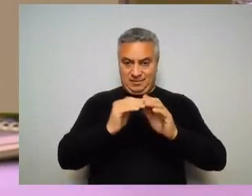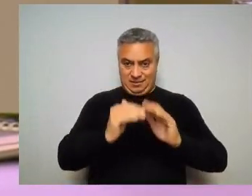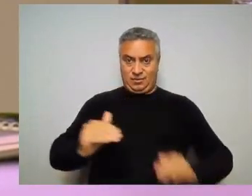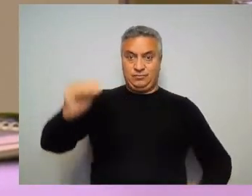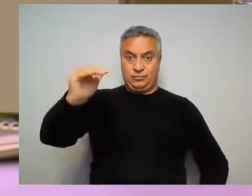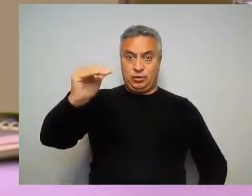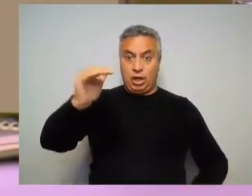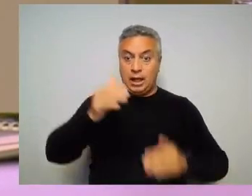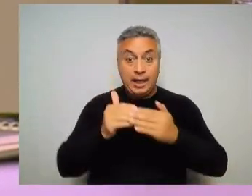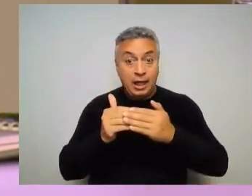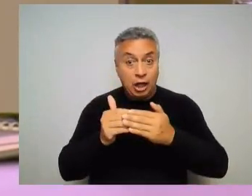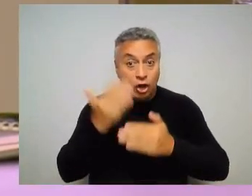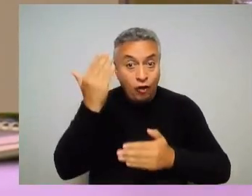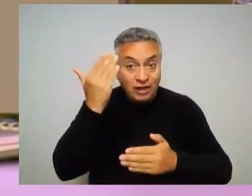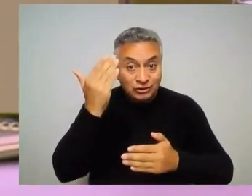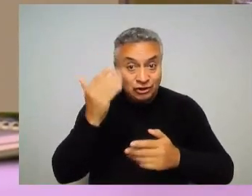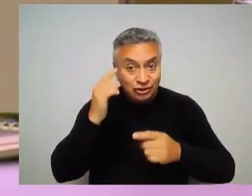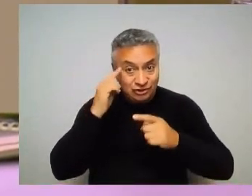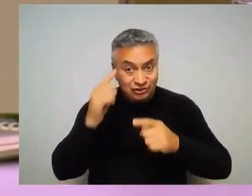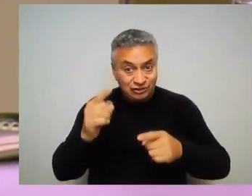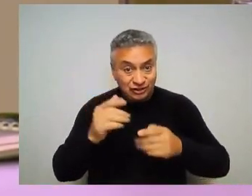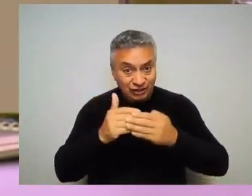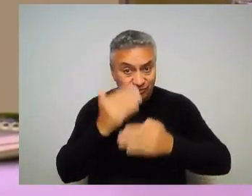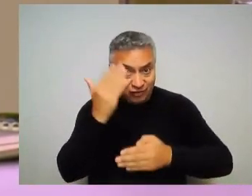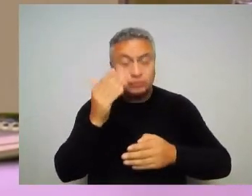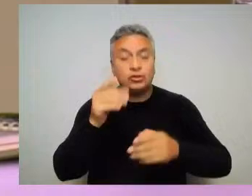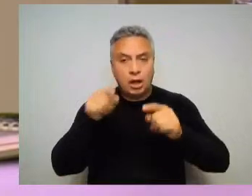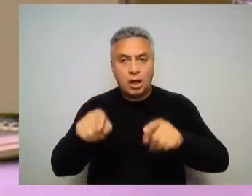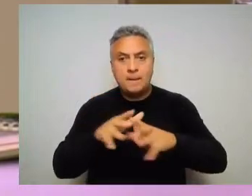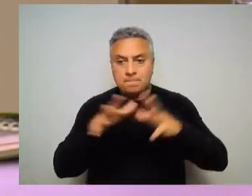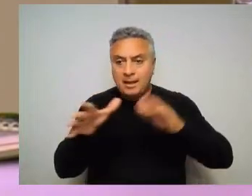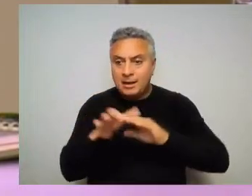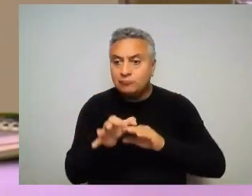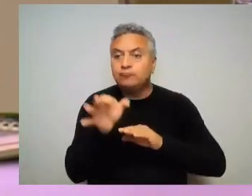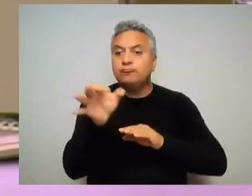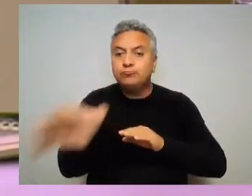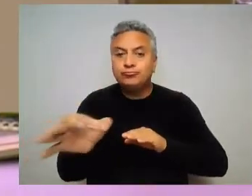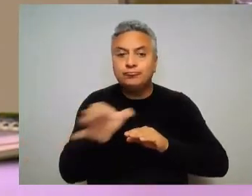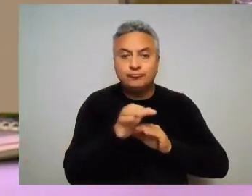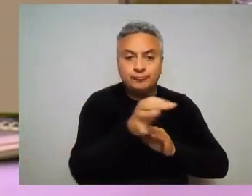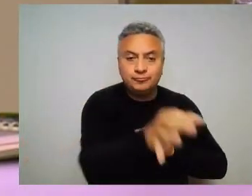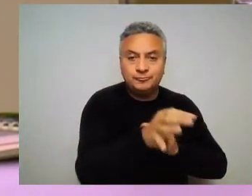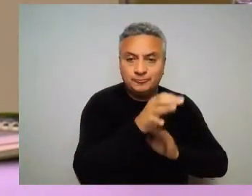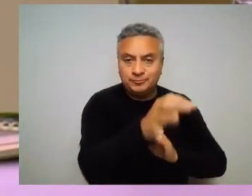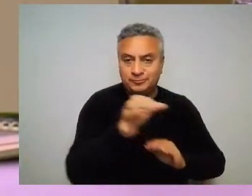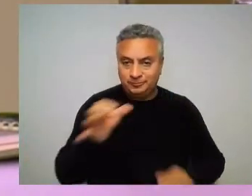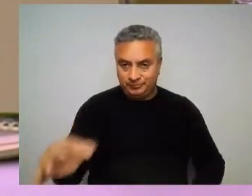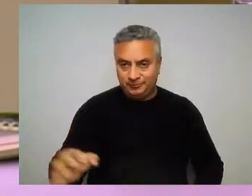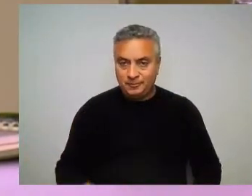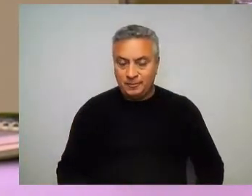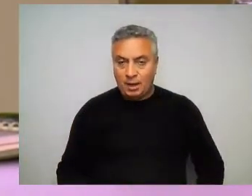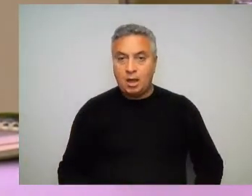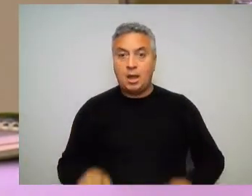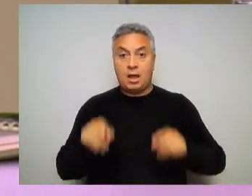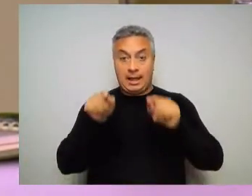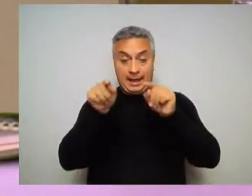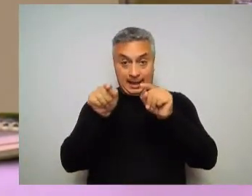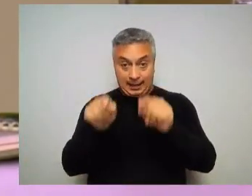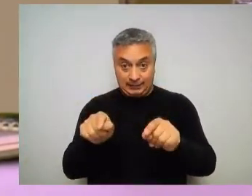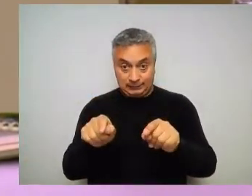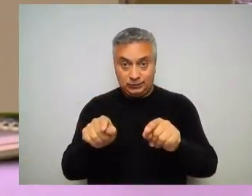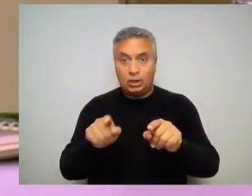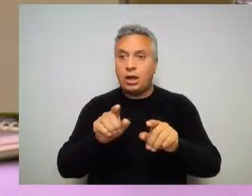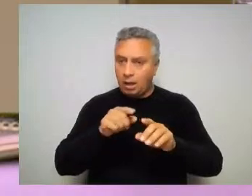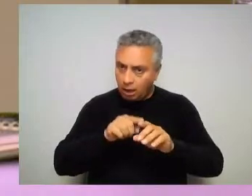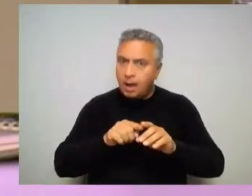level, while innovation happens at the most local level in the territory. So this adds yet